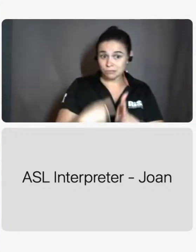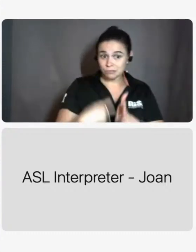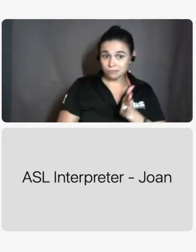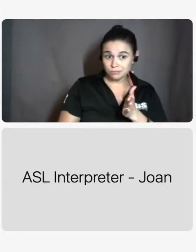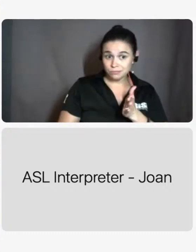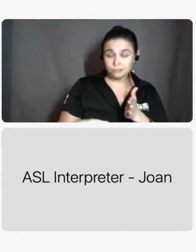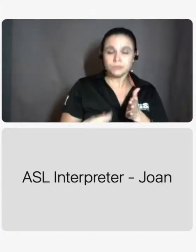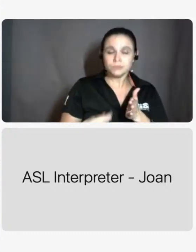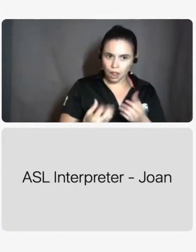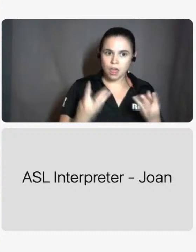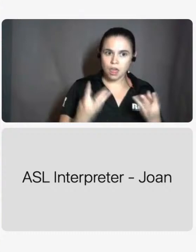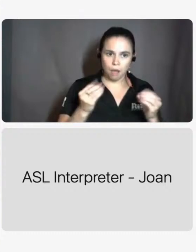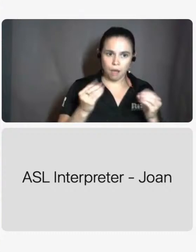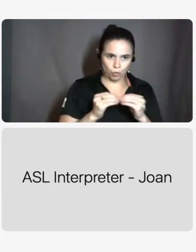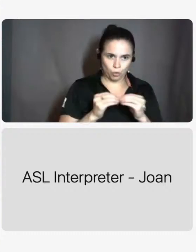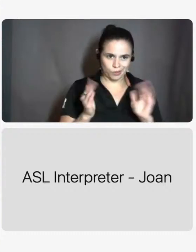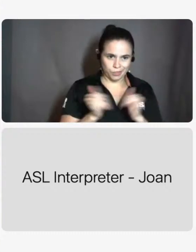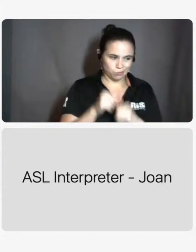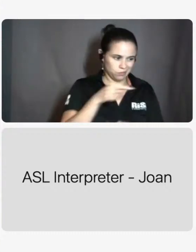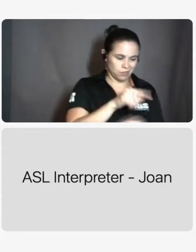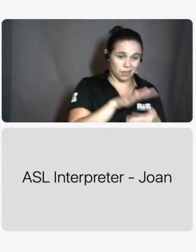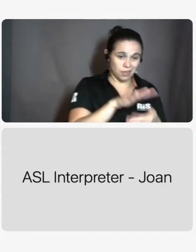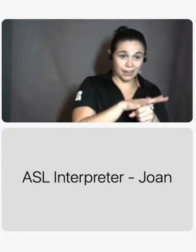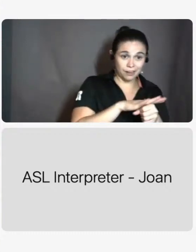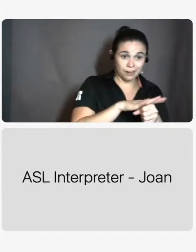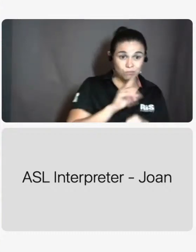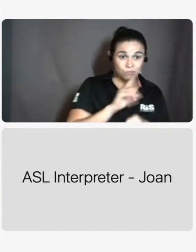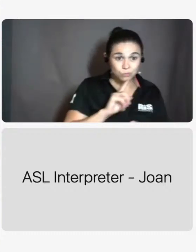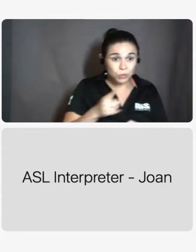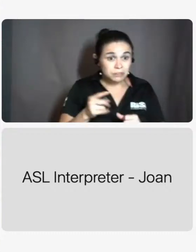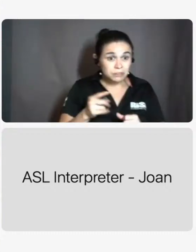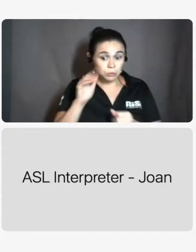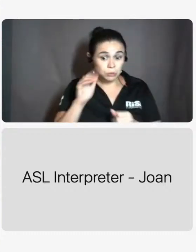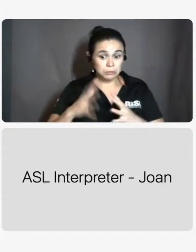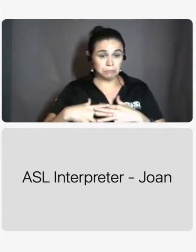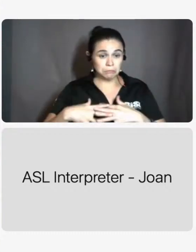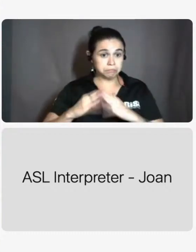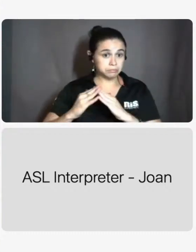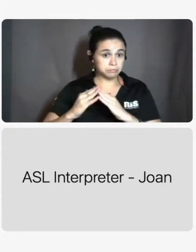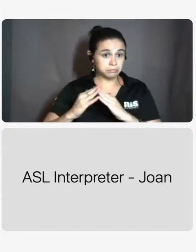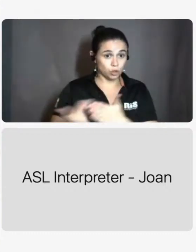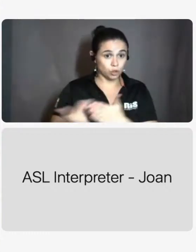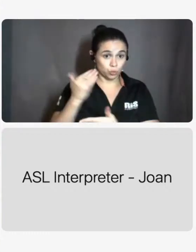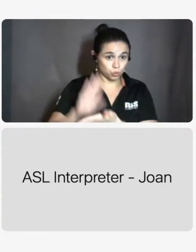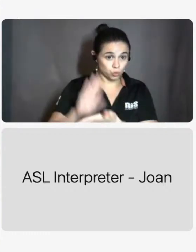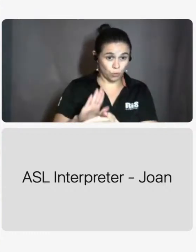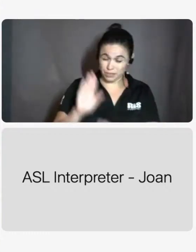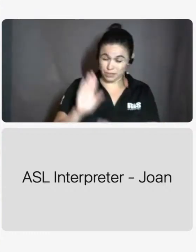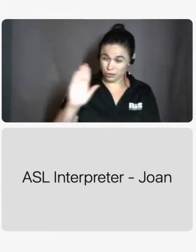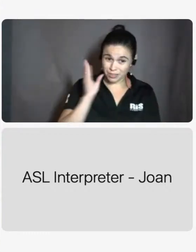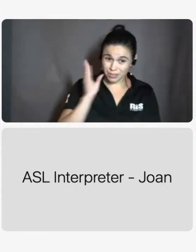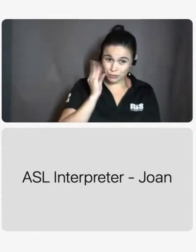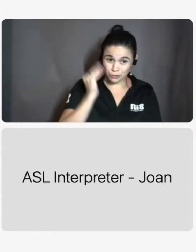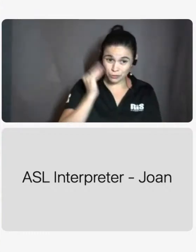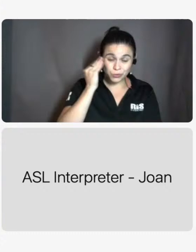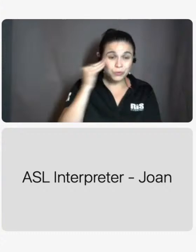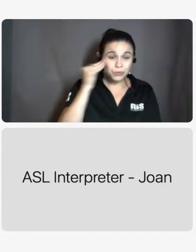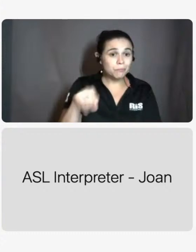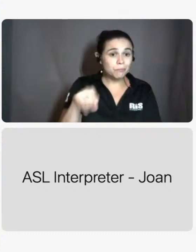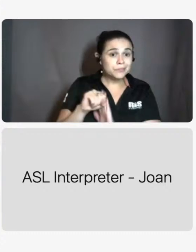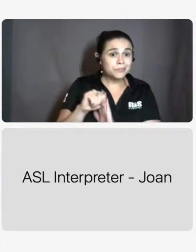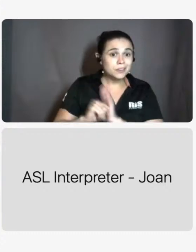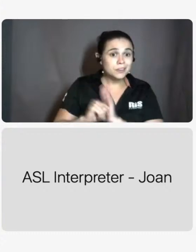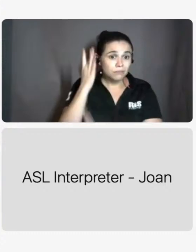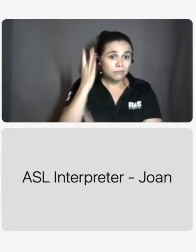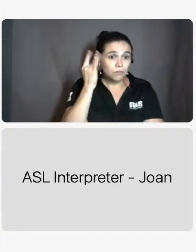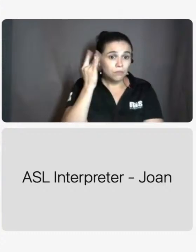new school. In your experience, has there been any other school district in the state of California that has had a similar type of settlement with a dollar amount, even in